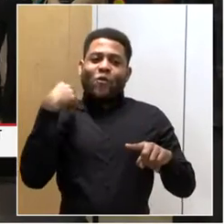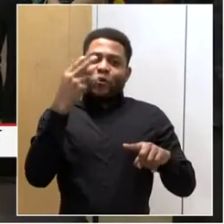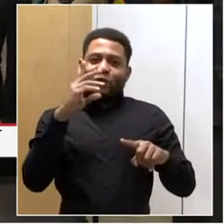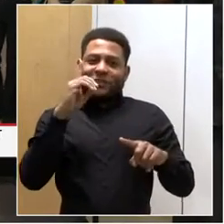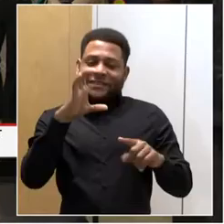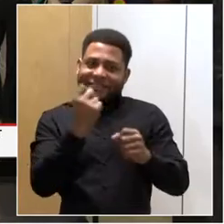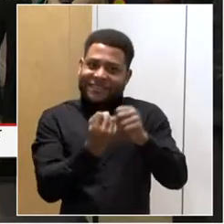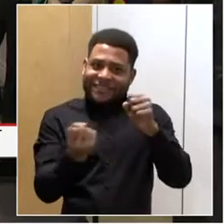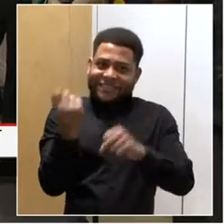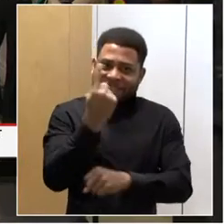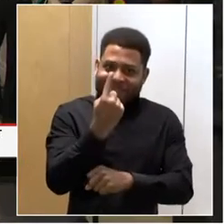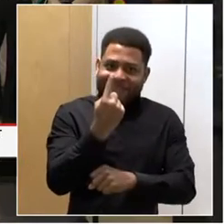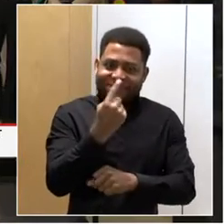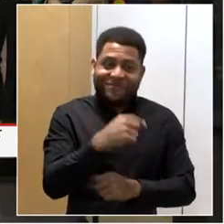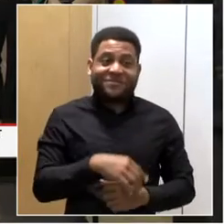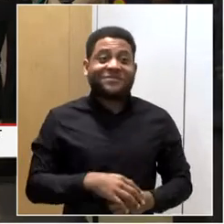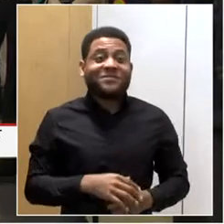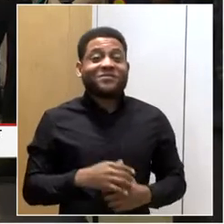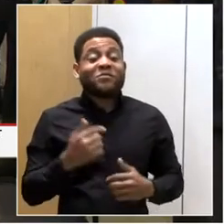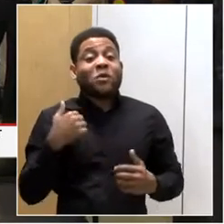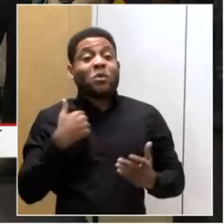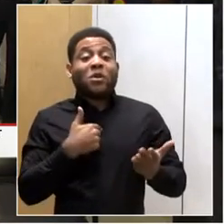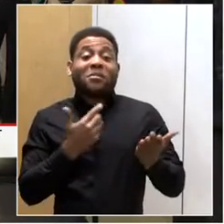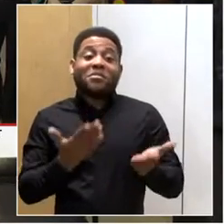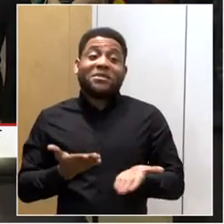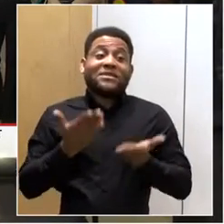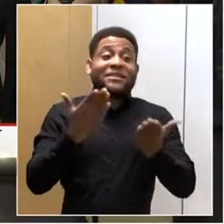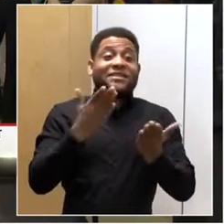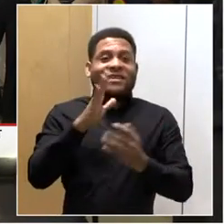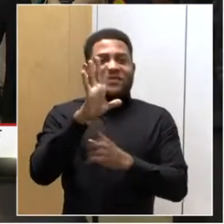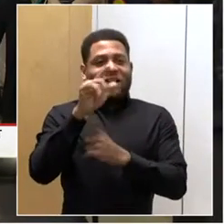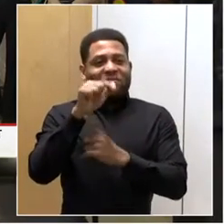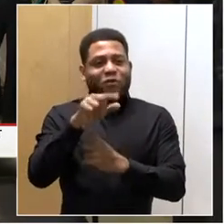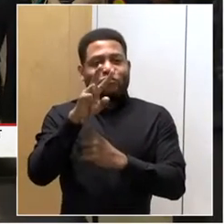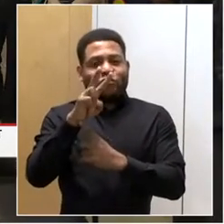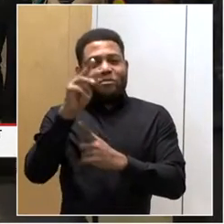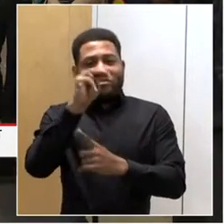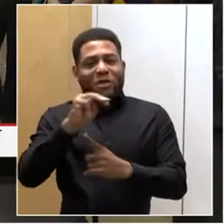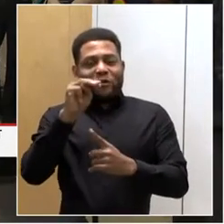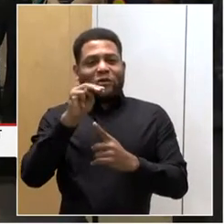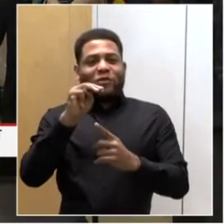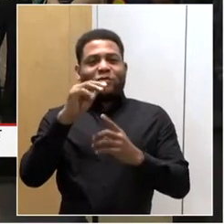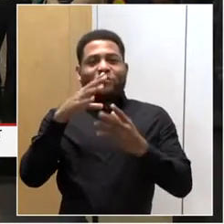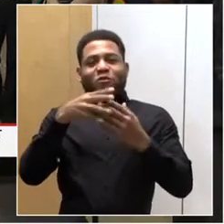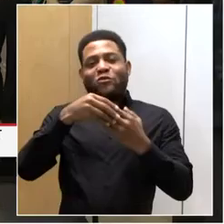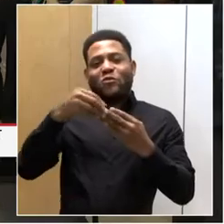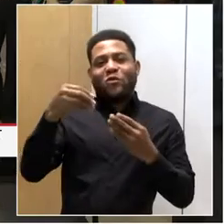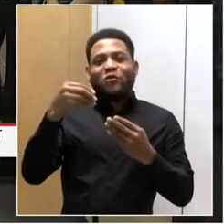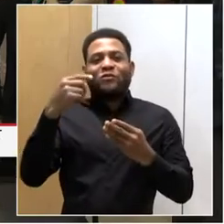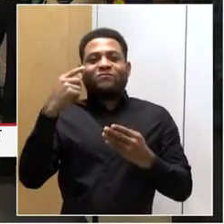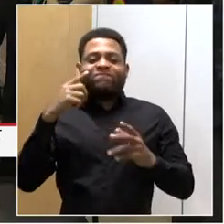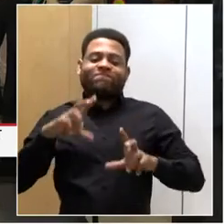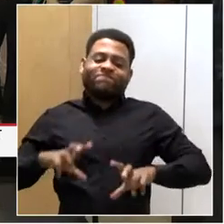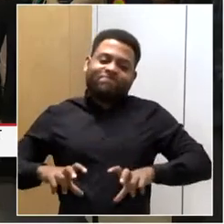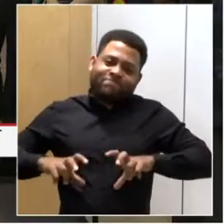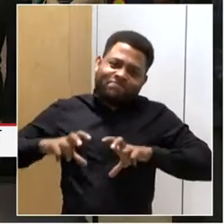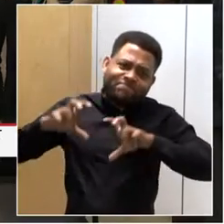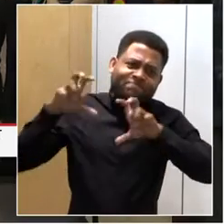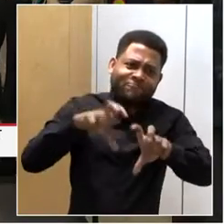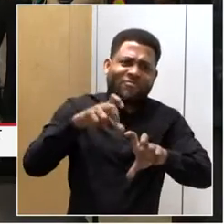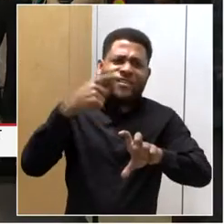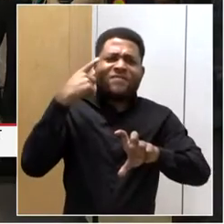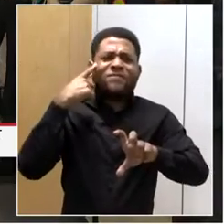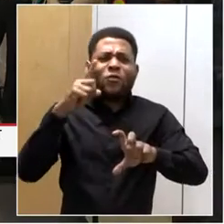that point, we propose a $5.25 million investment to support World